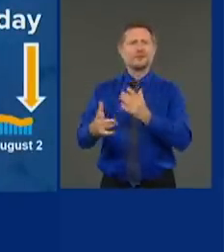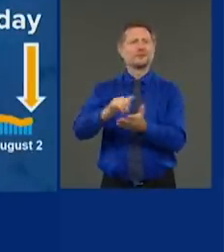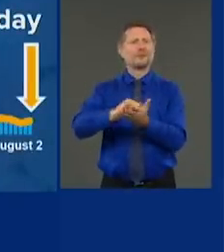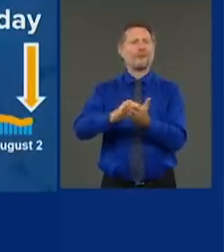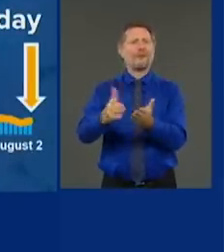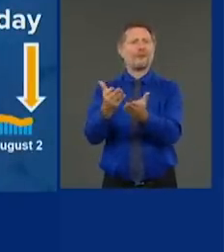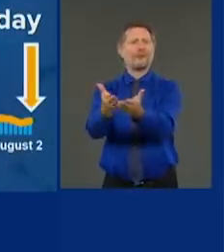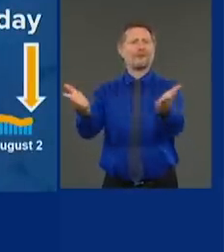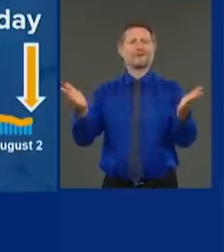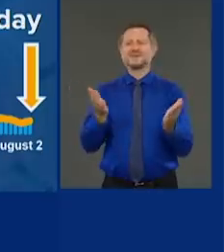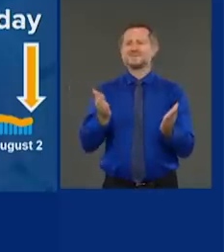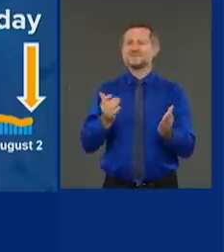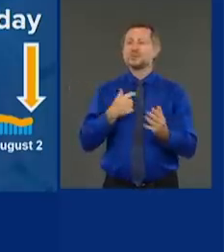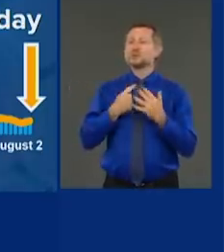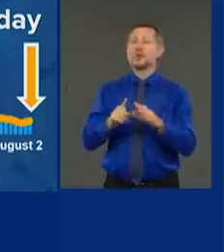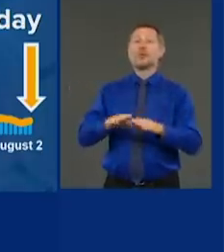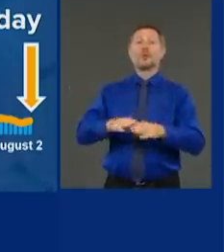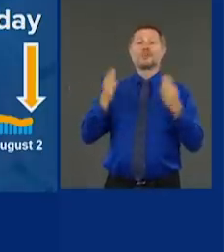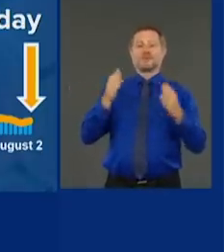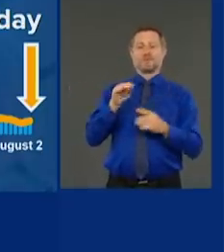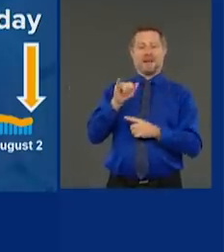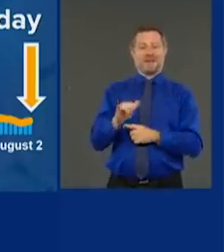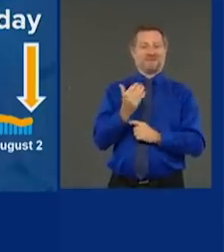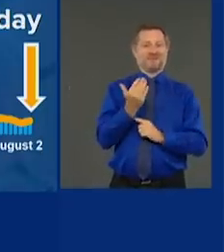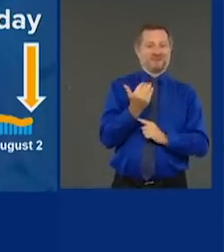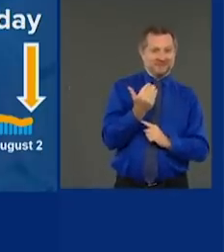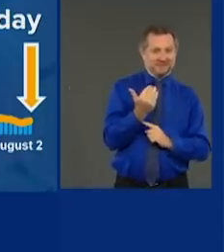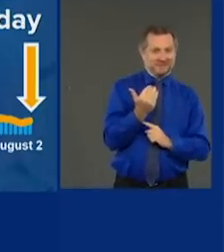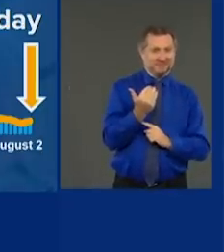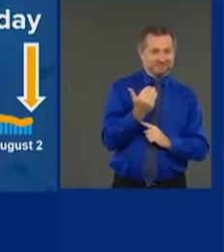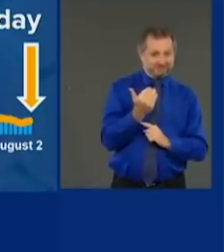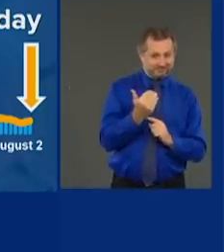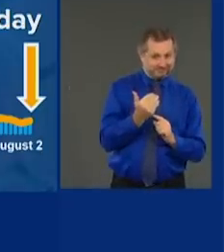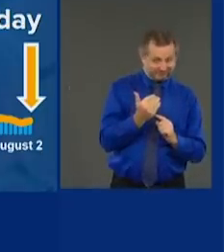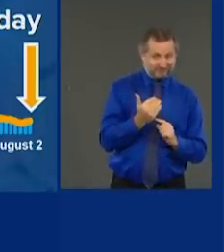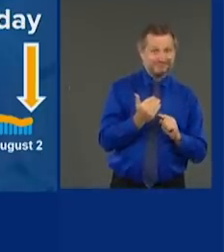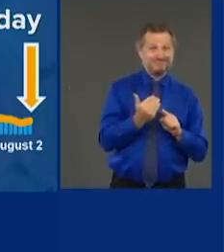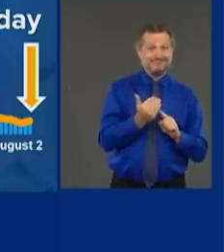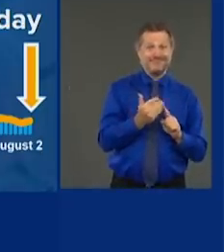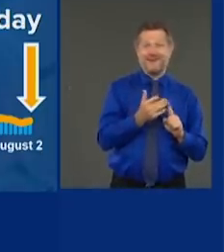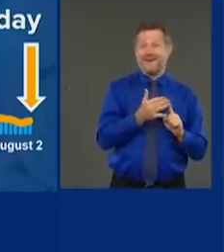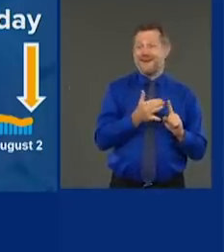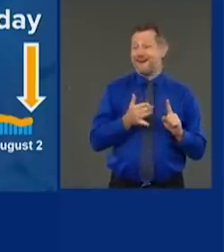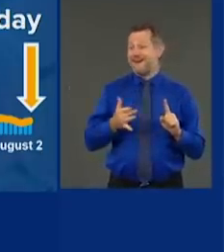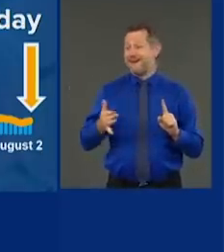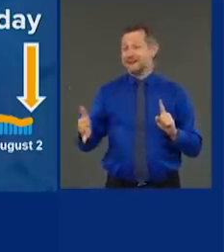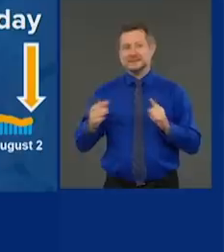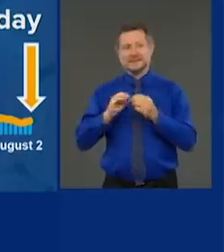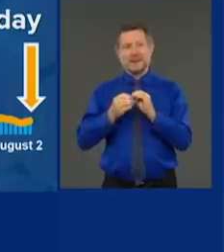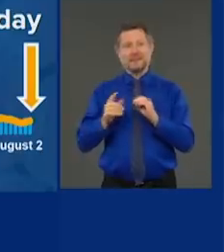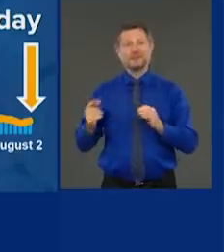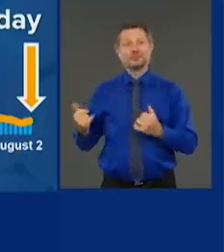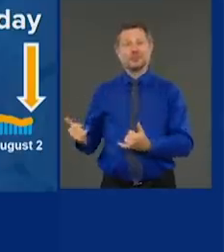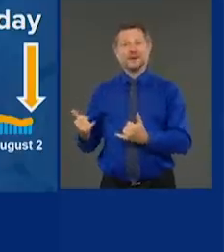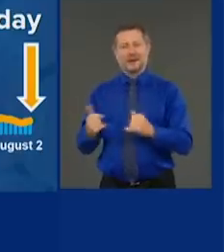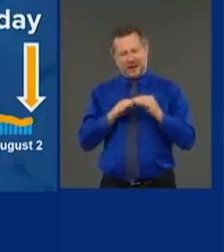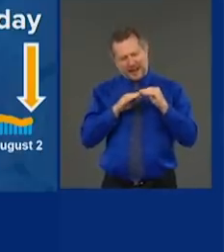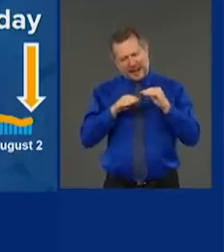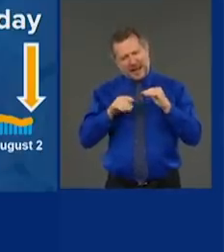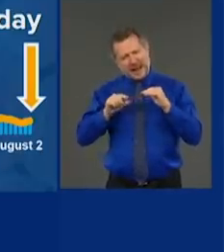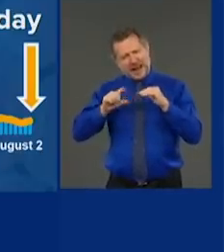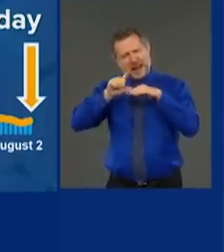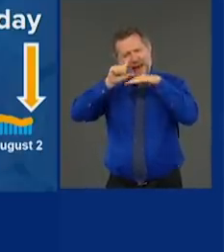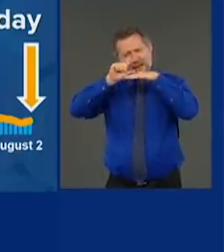started reopening May 15th. That's where it was on the curve. You call it a curve. I call it a descent